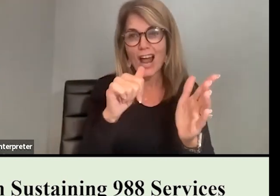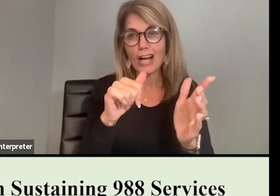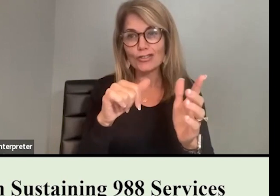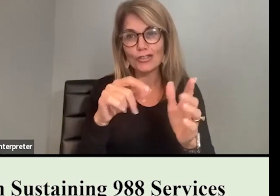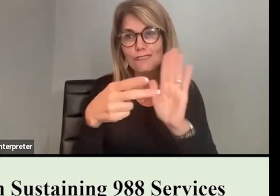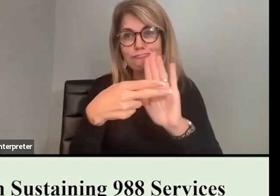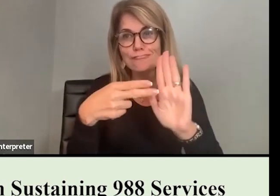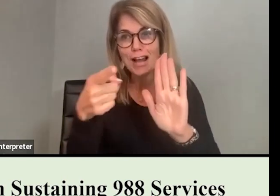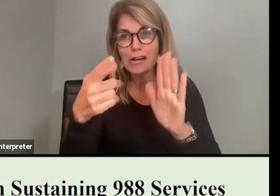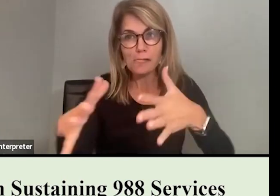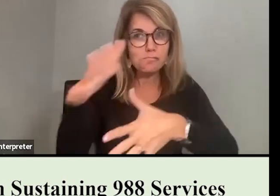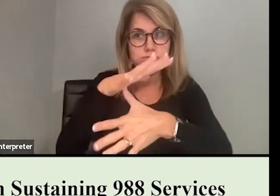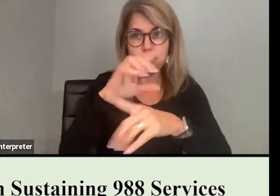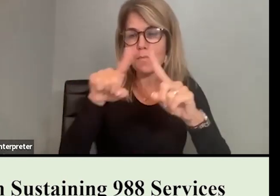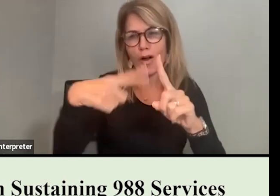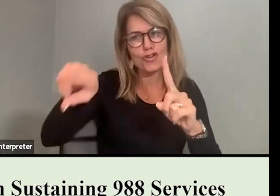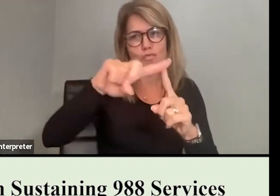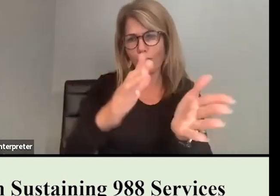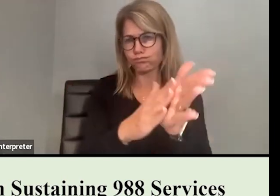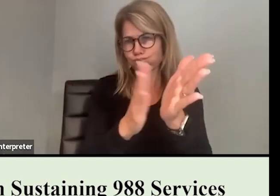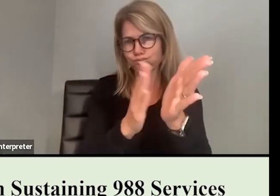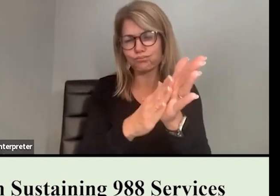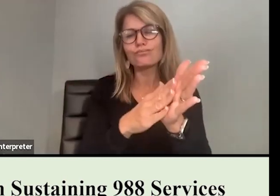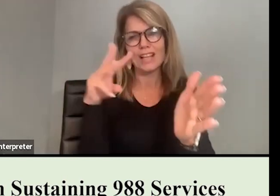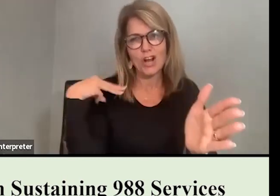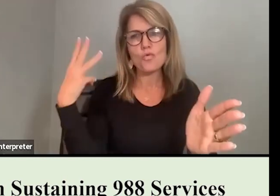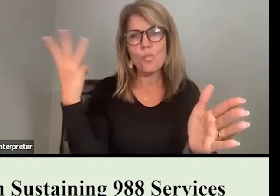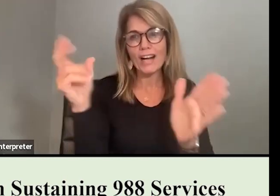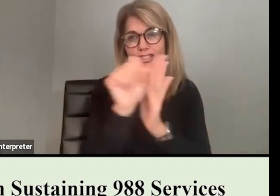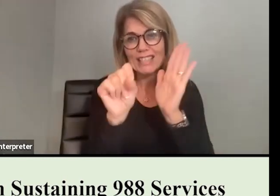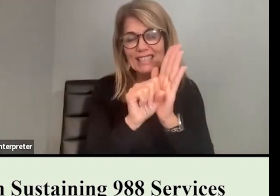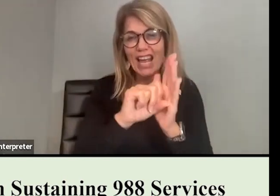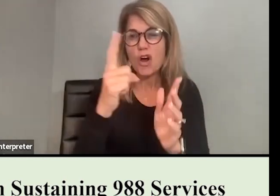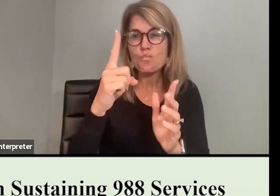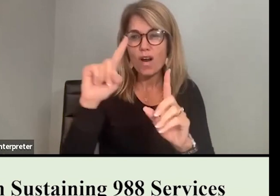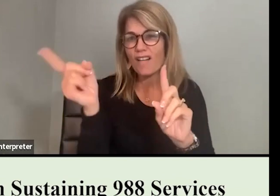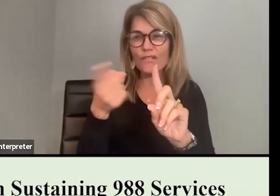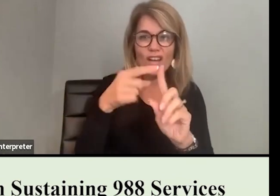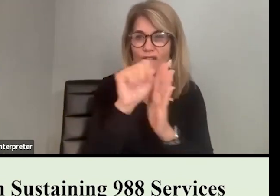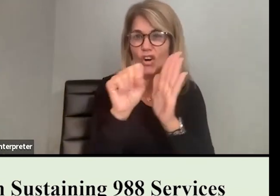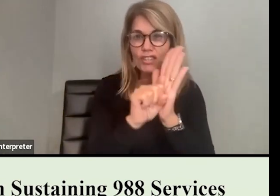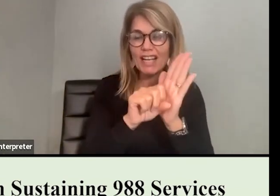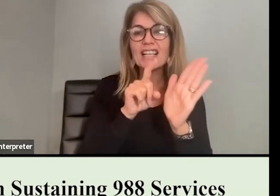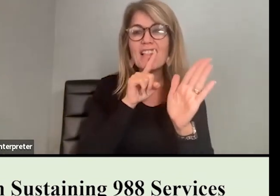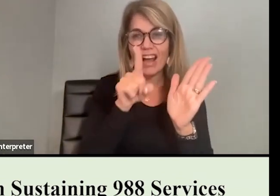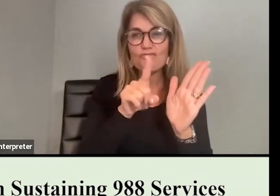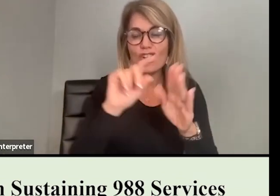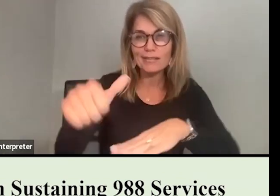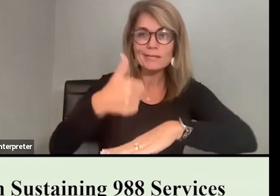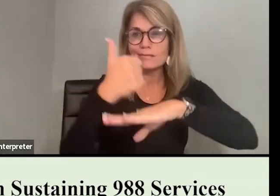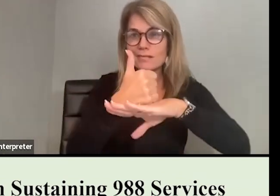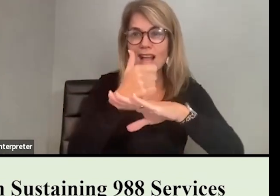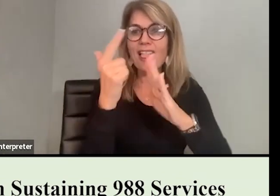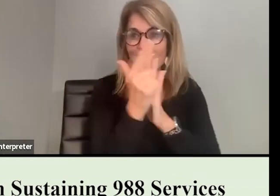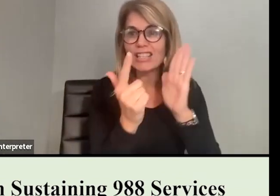are doing very, very good work. But Washington State was one of the first states that enacted legislation that put